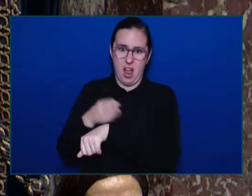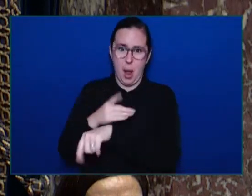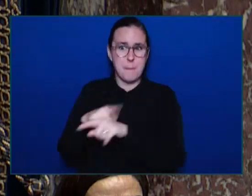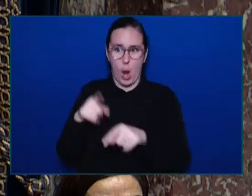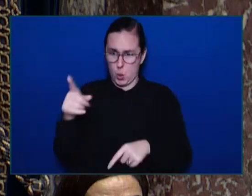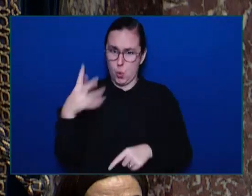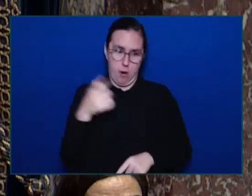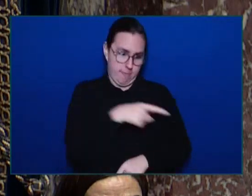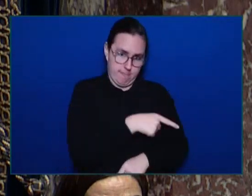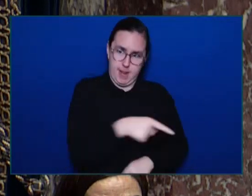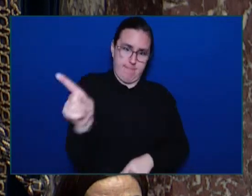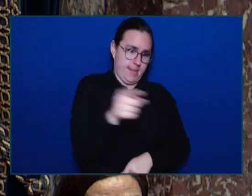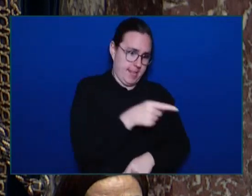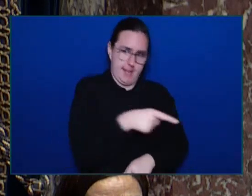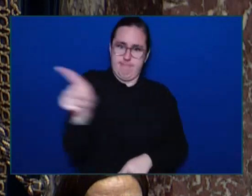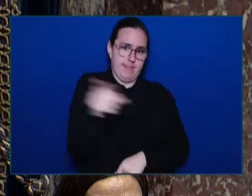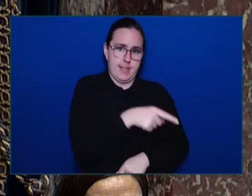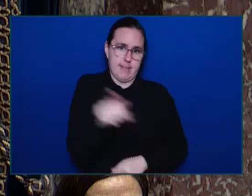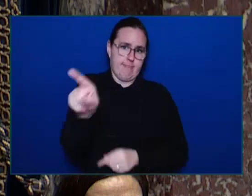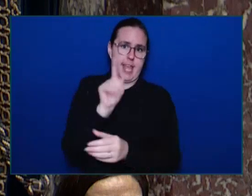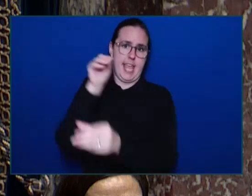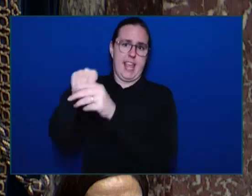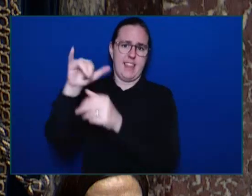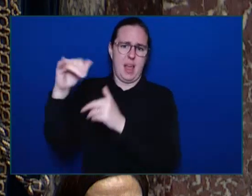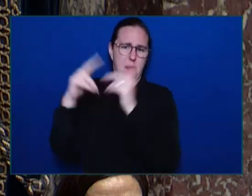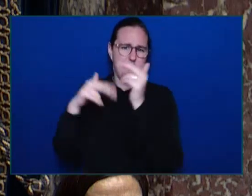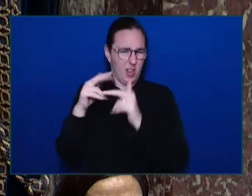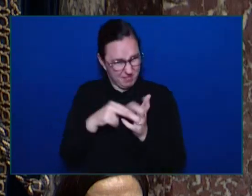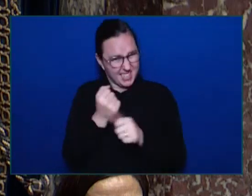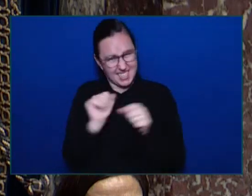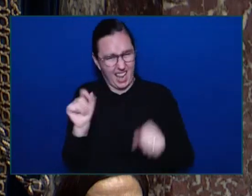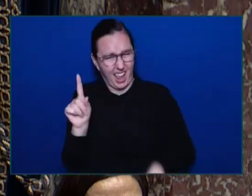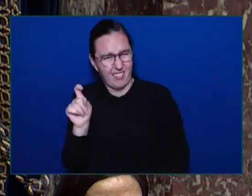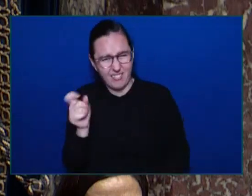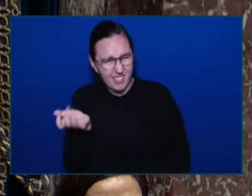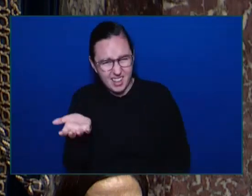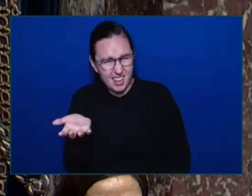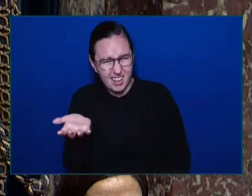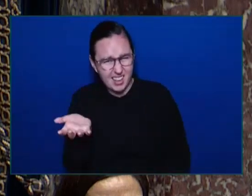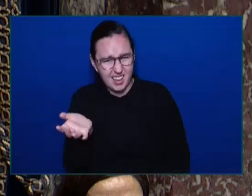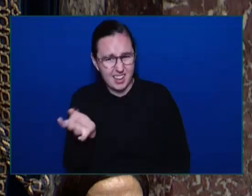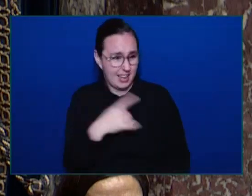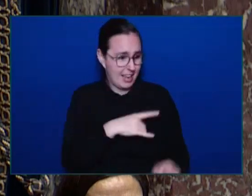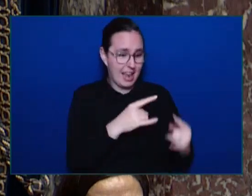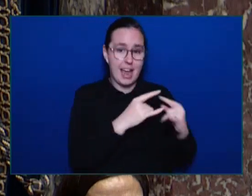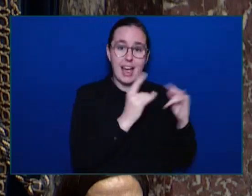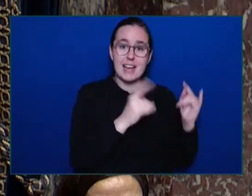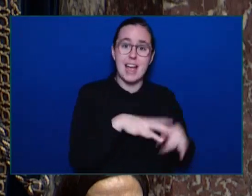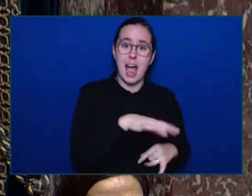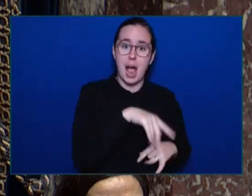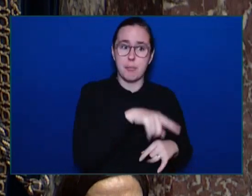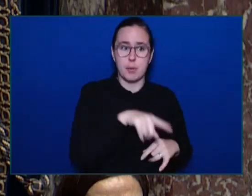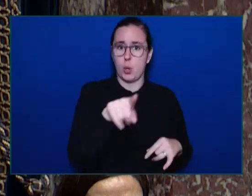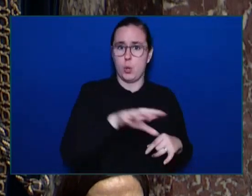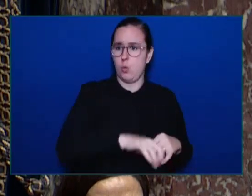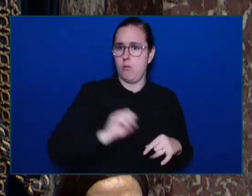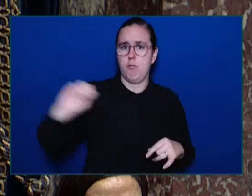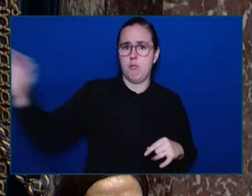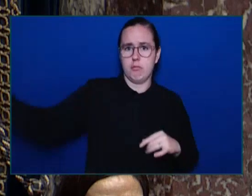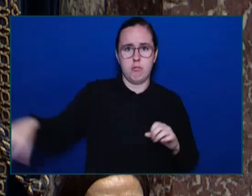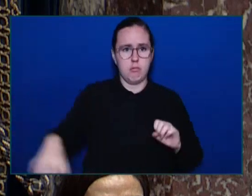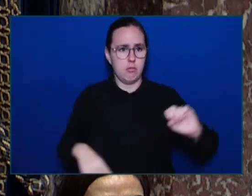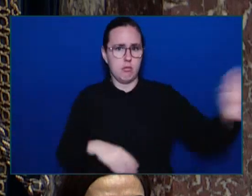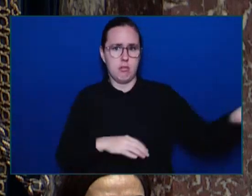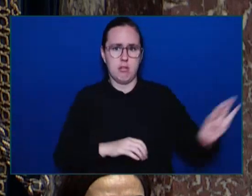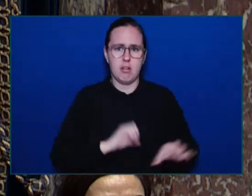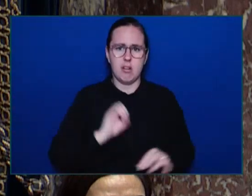of the Lower Mainland isn't making those most vulnerable people in our society more safe. The